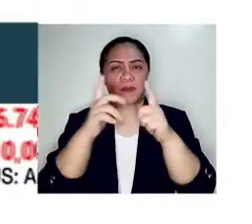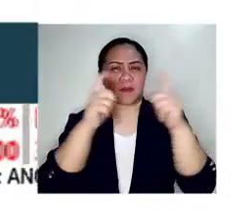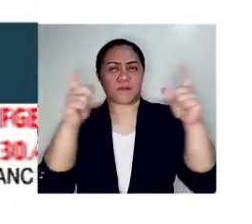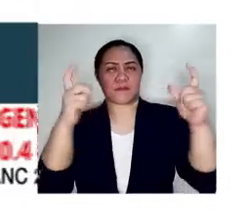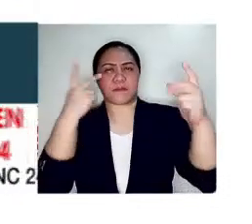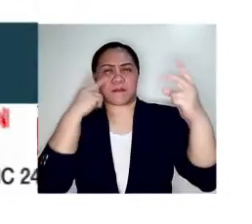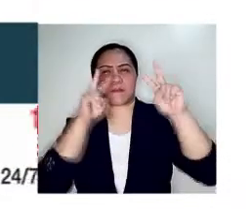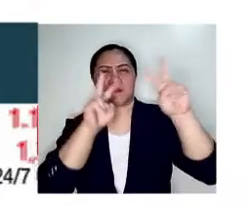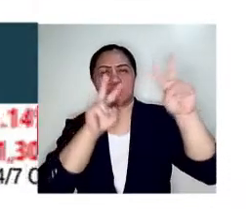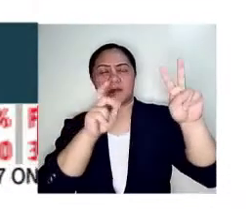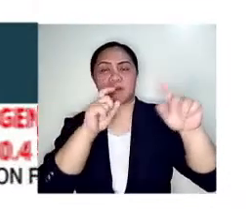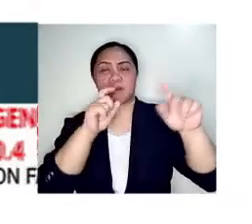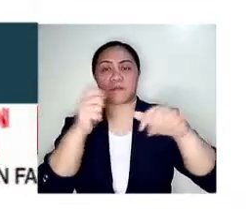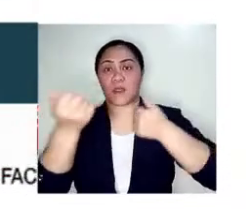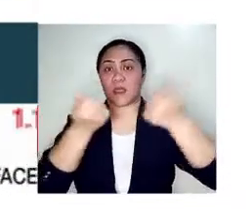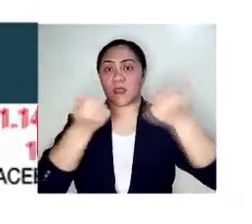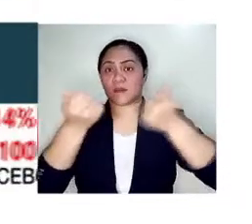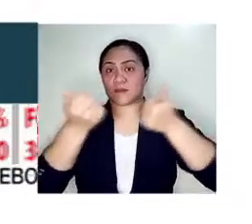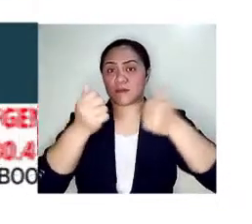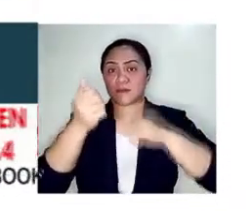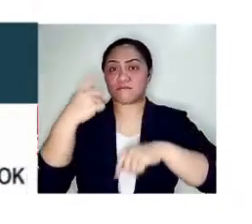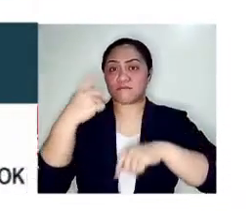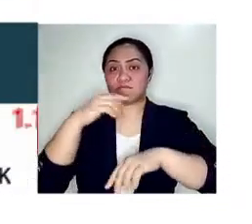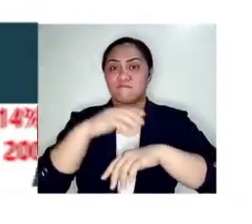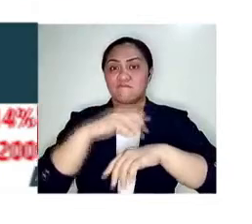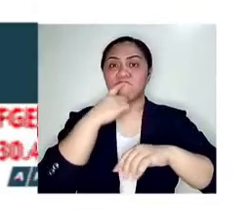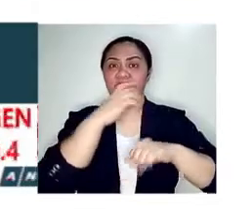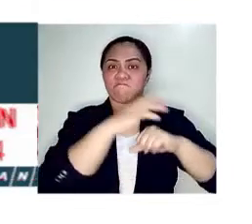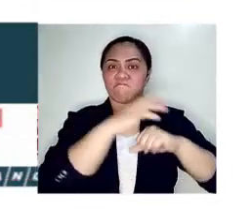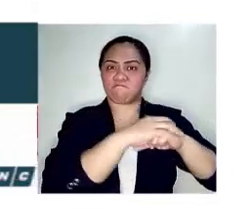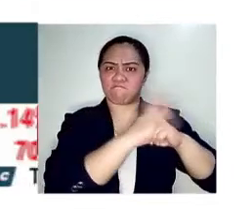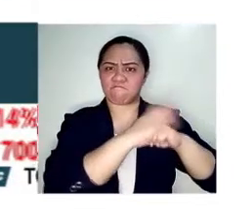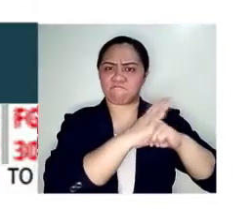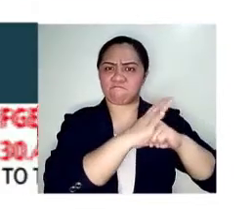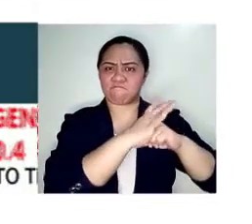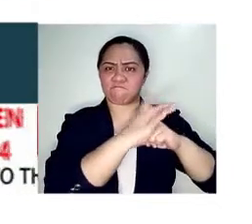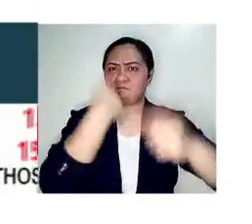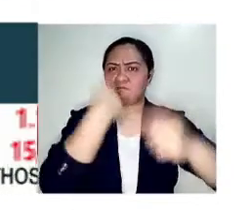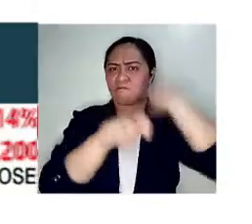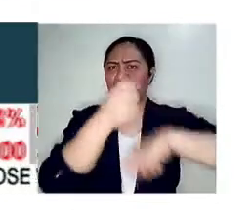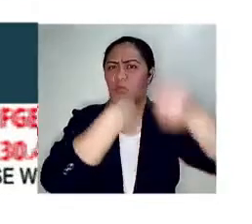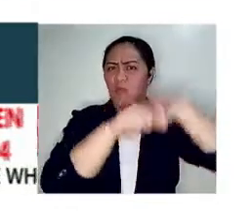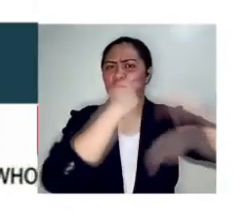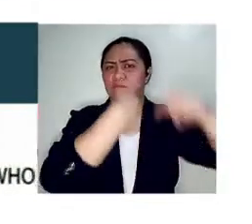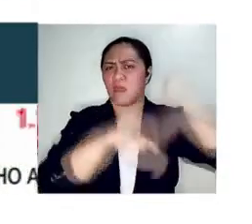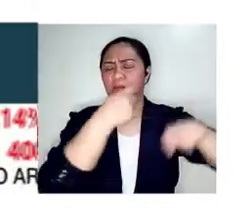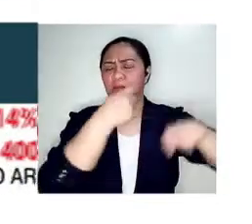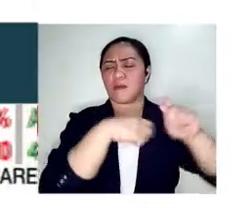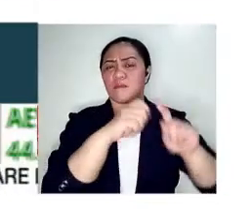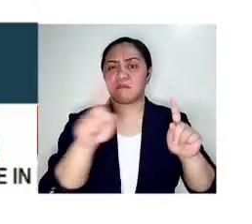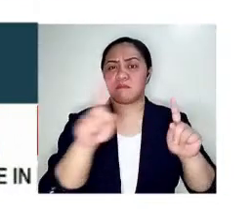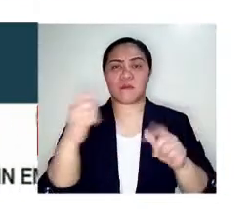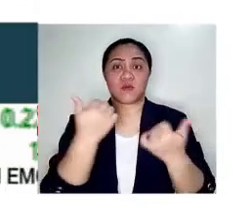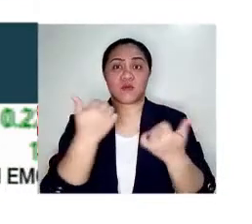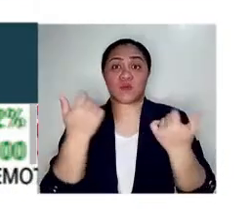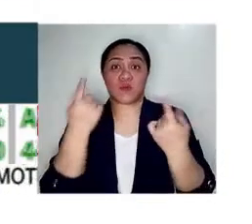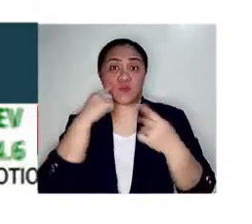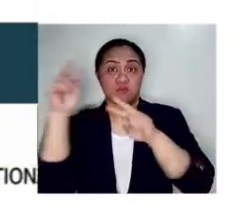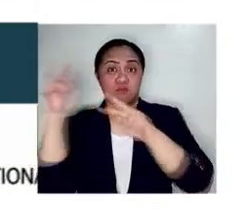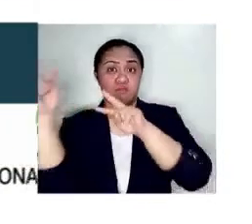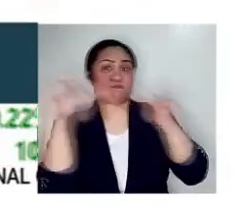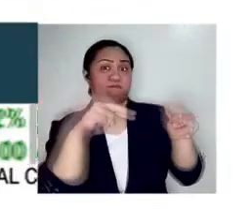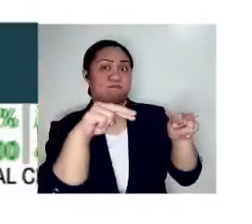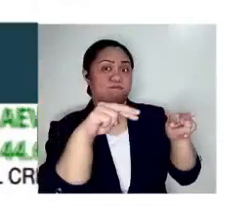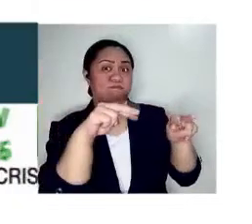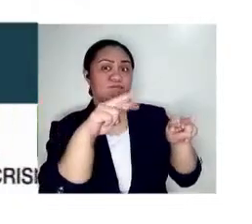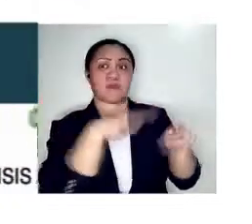Trump administration changed all of that in terms of how countries would actually look at the United States. No?